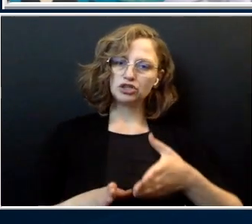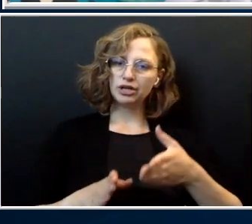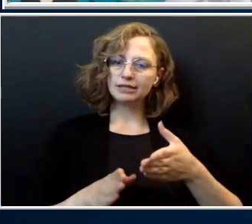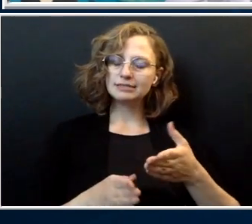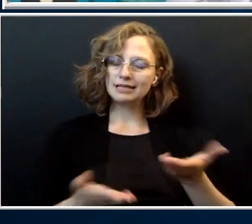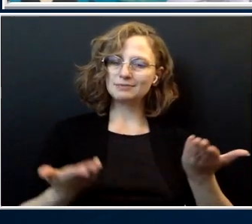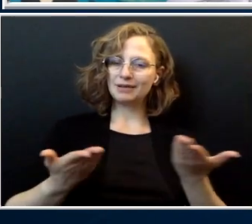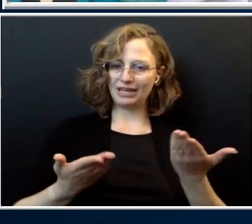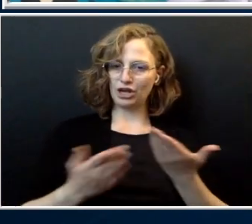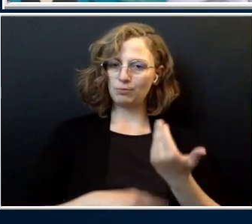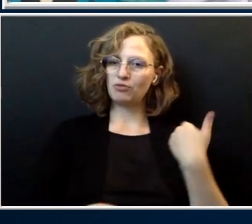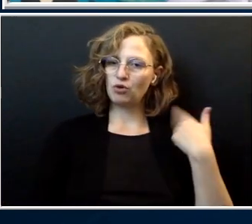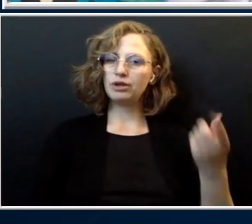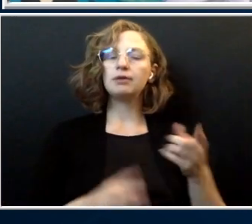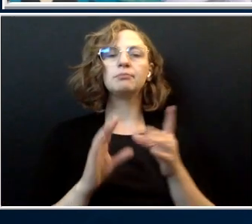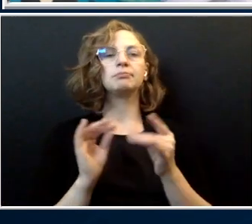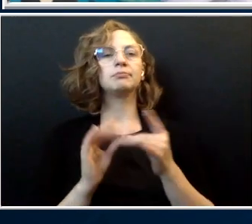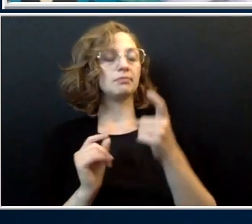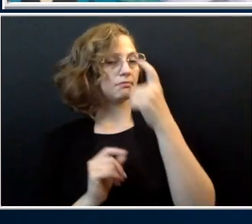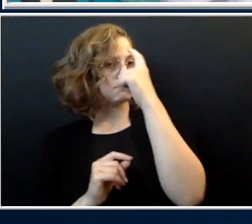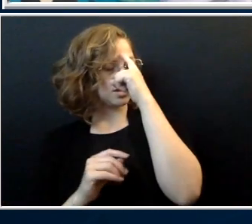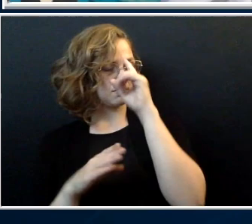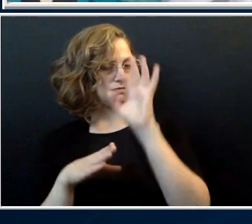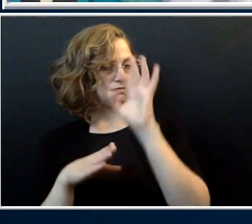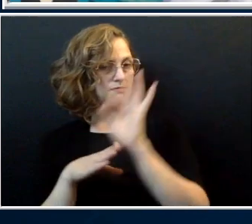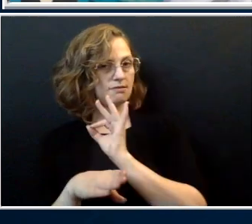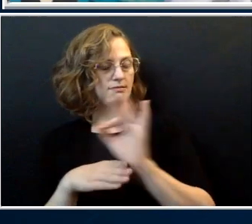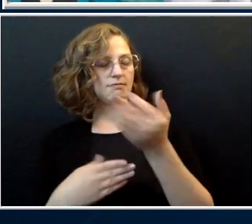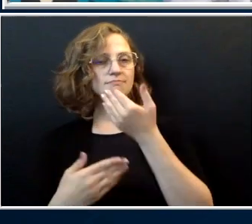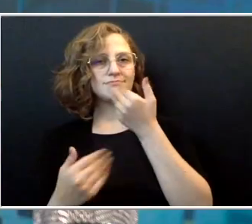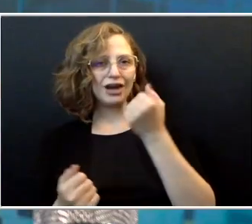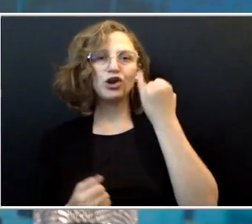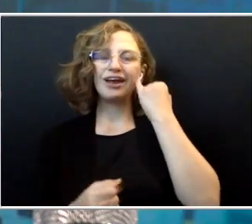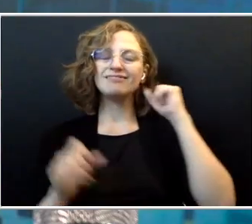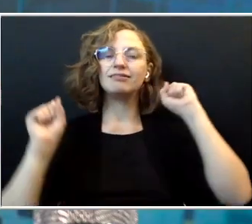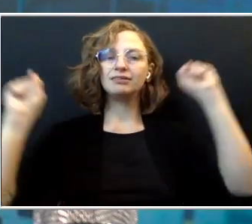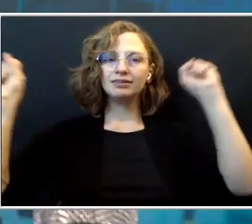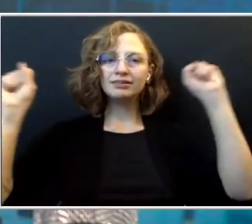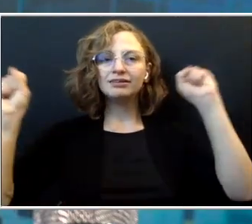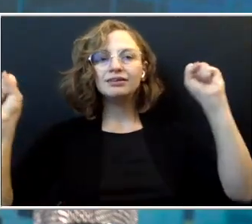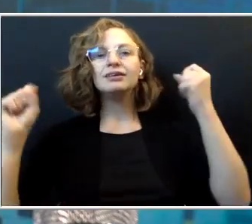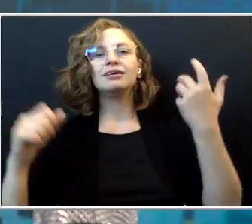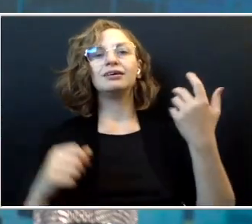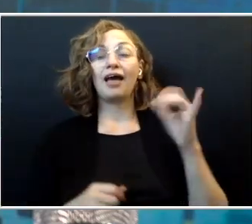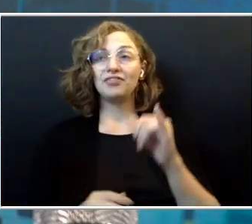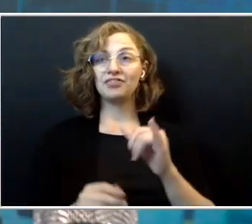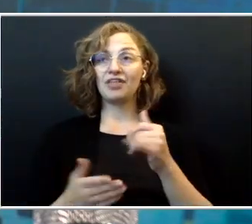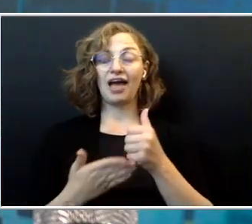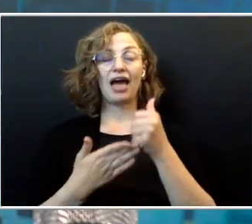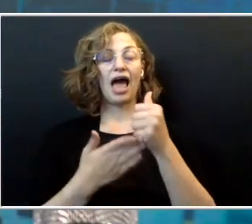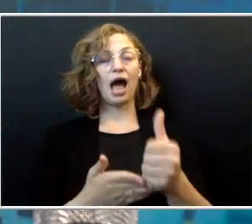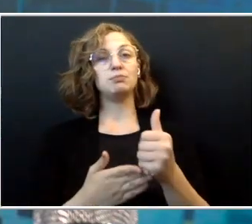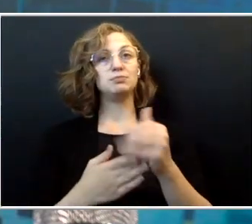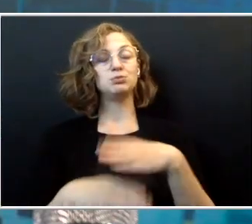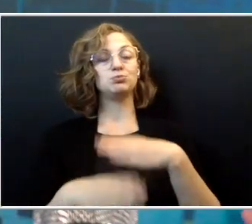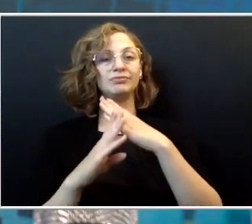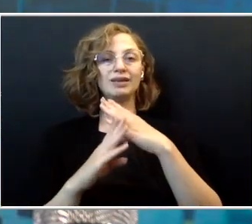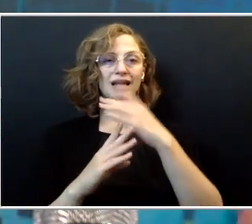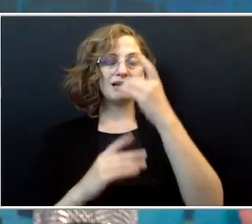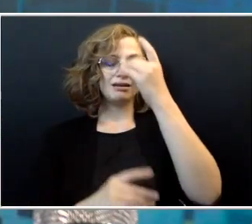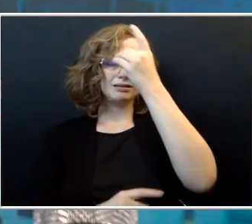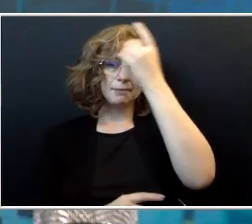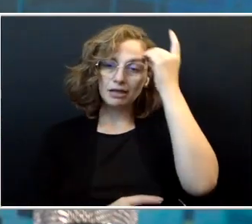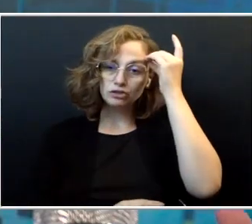much better your mental function is and how important exercise is to help avoid dementia. I mean, as you think about